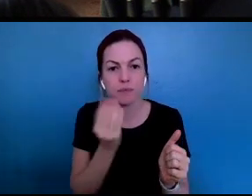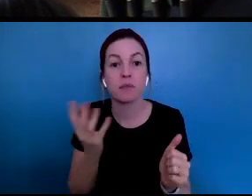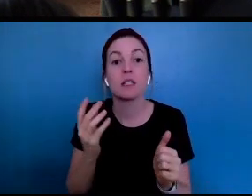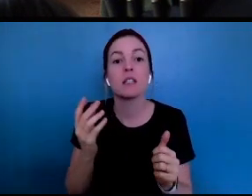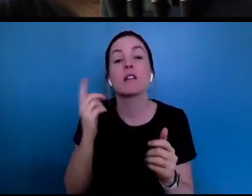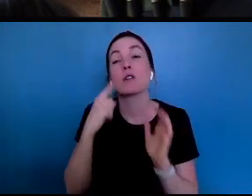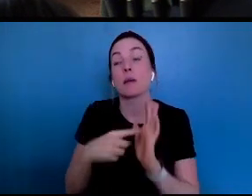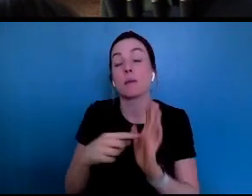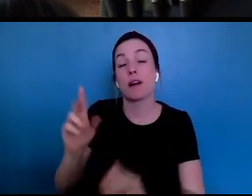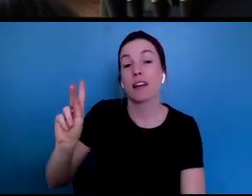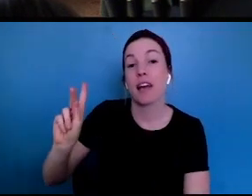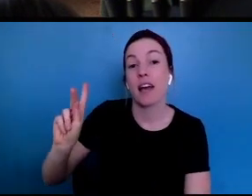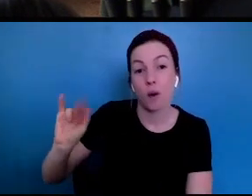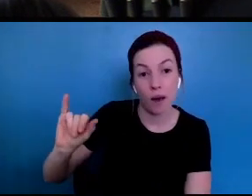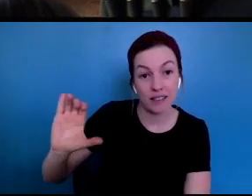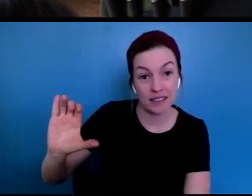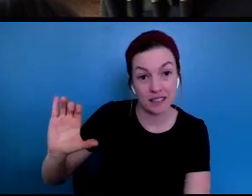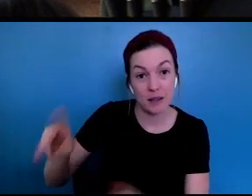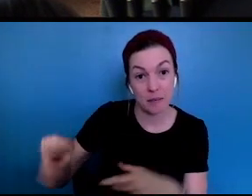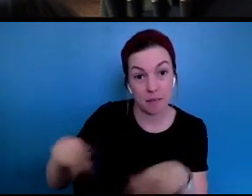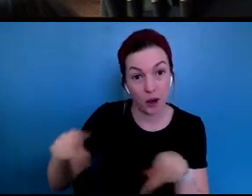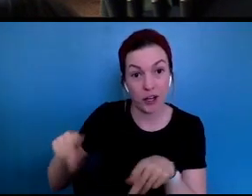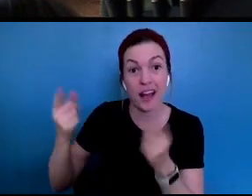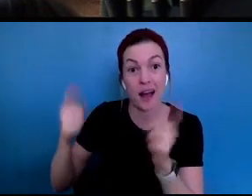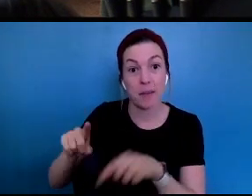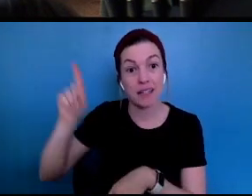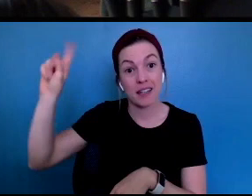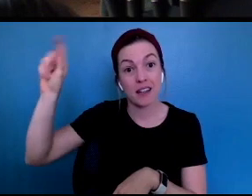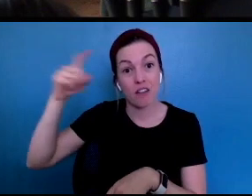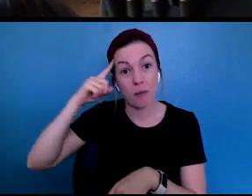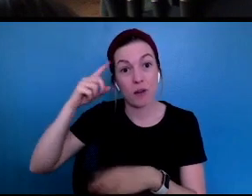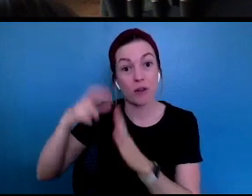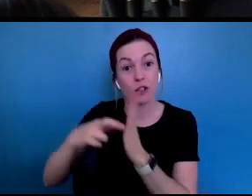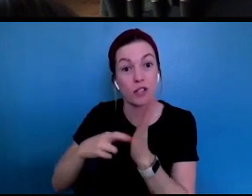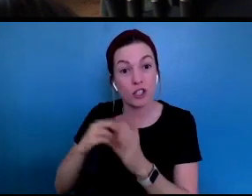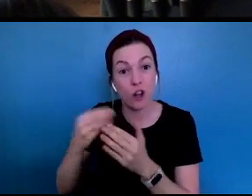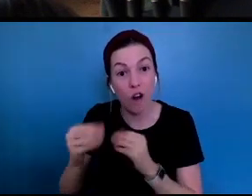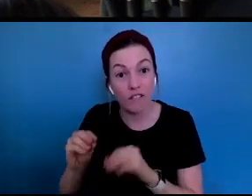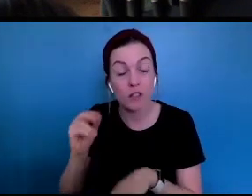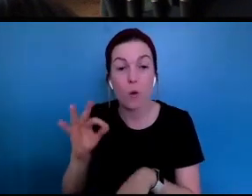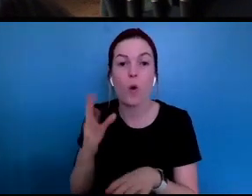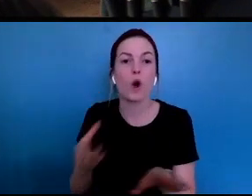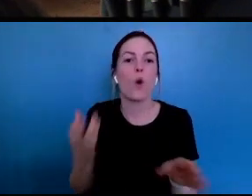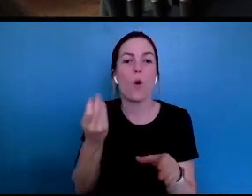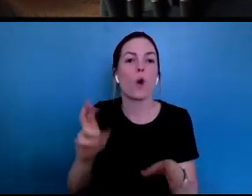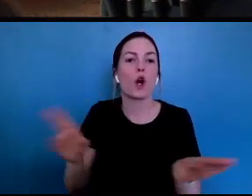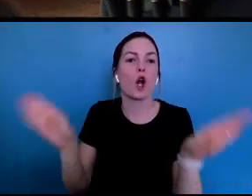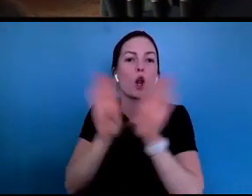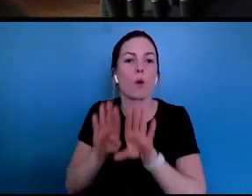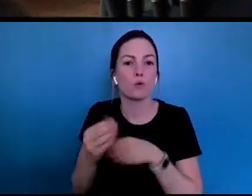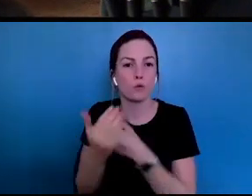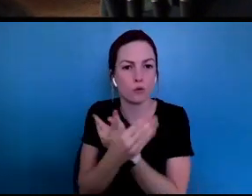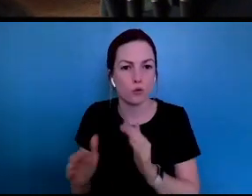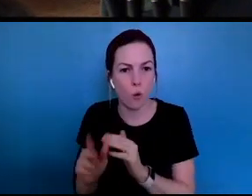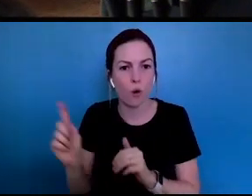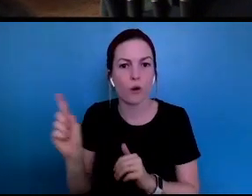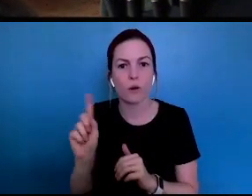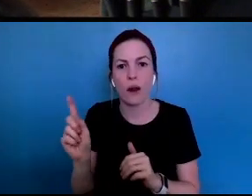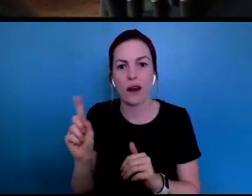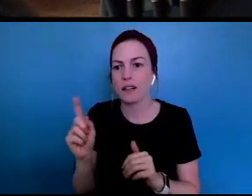takes place in a government registration office or in Apple Store where you wear a Vision Pro to scan your retina or something like that,